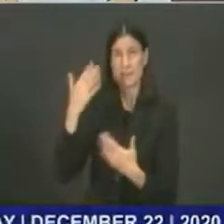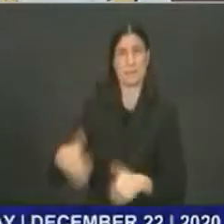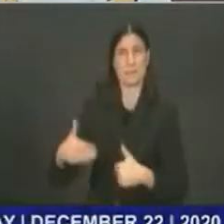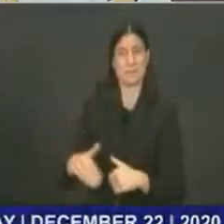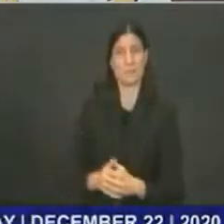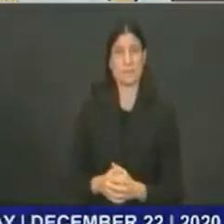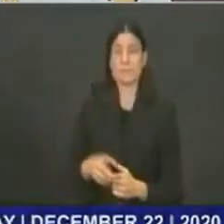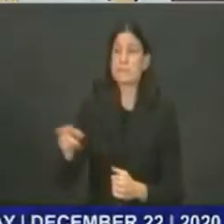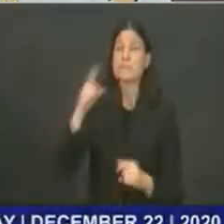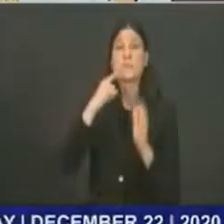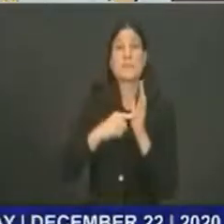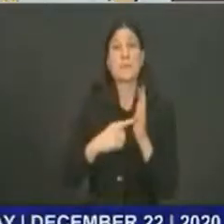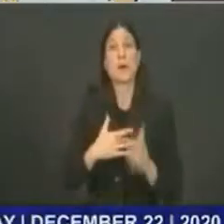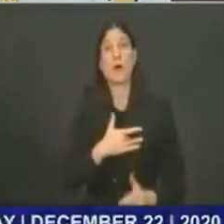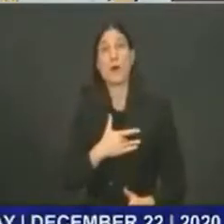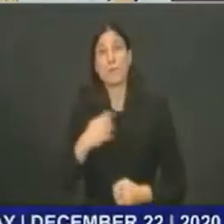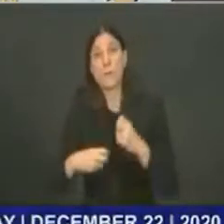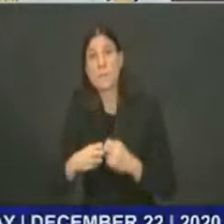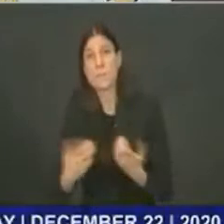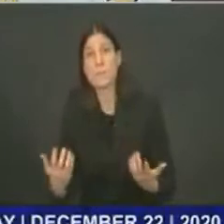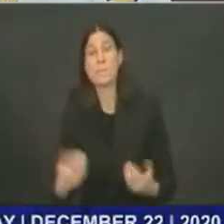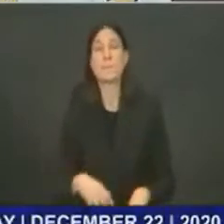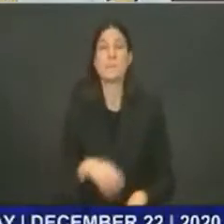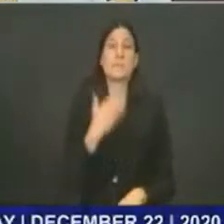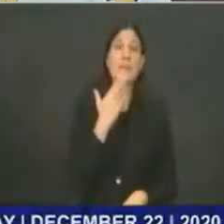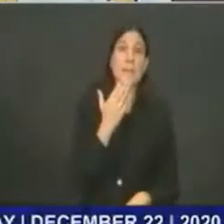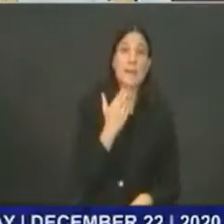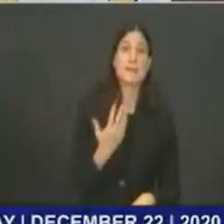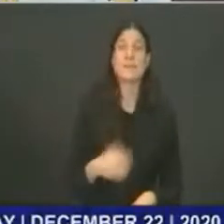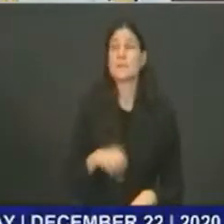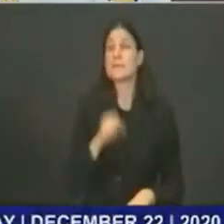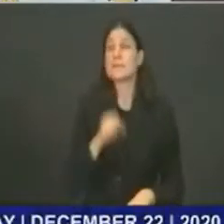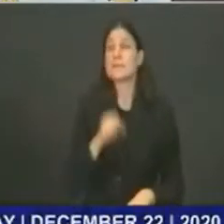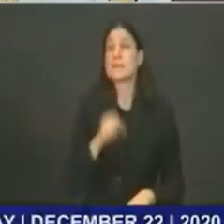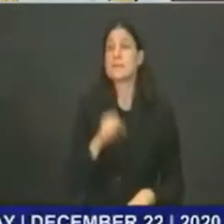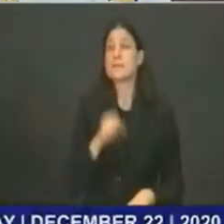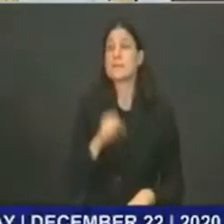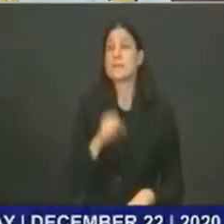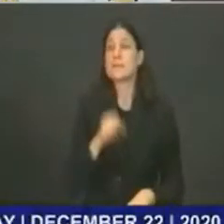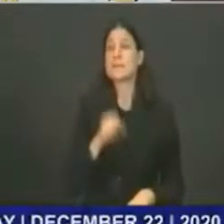senior. Let's take that power into your own hands to save a life.